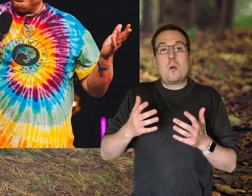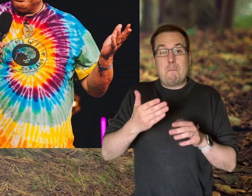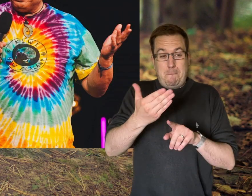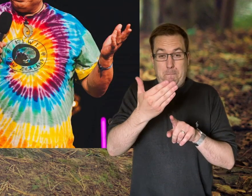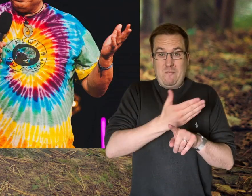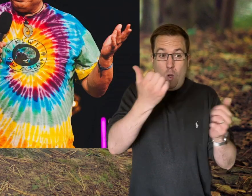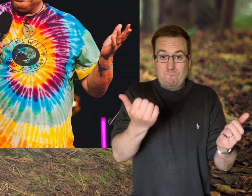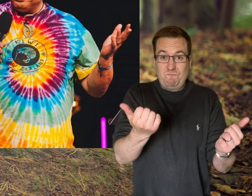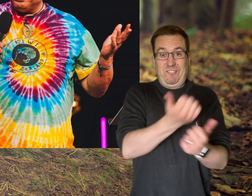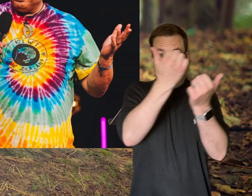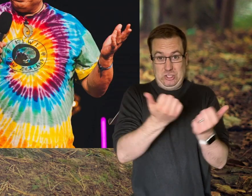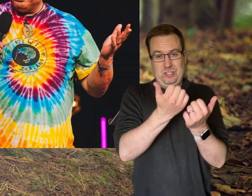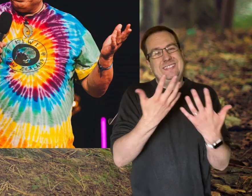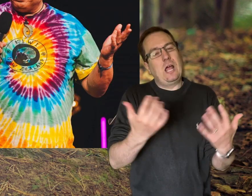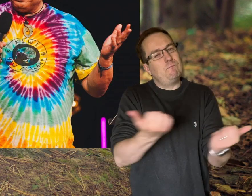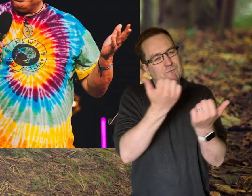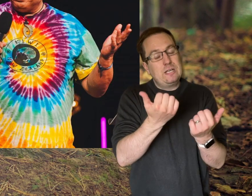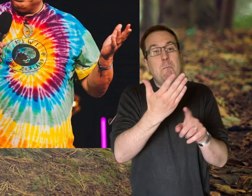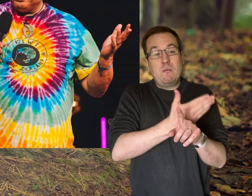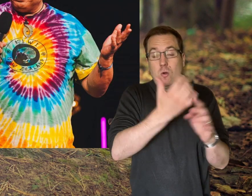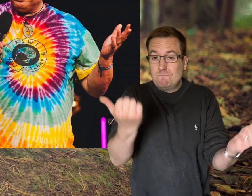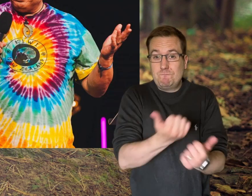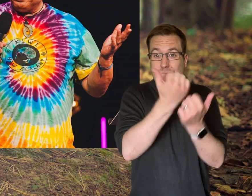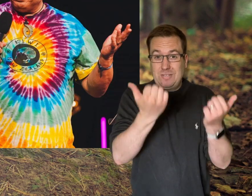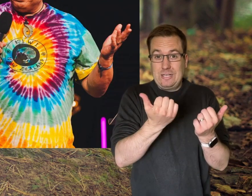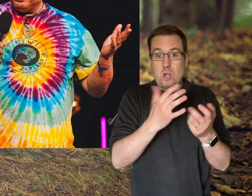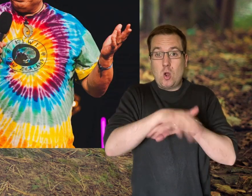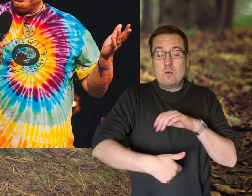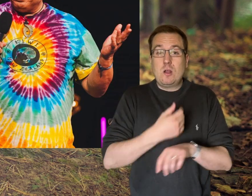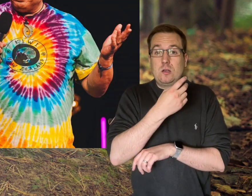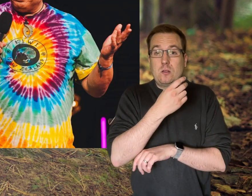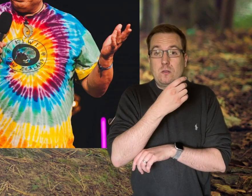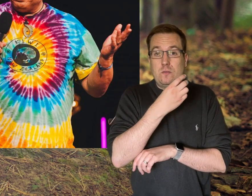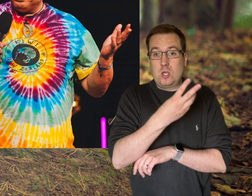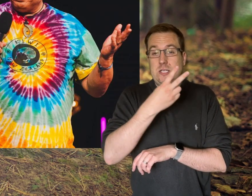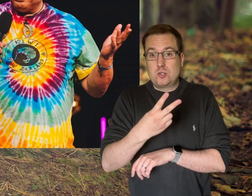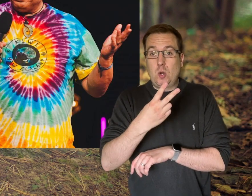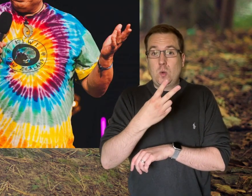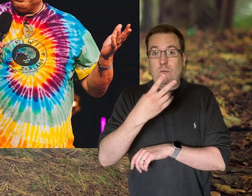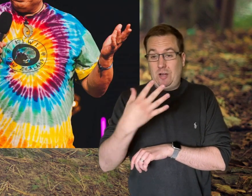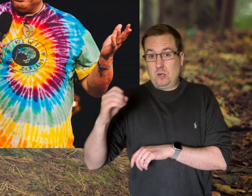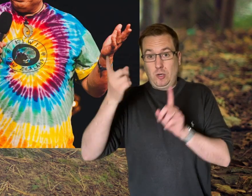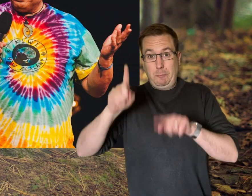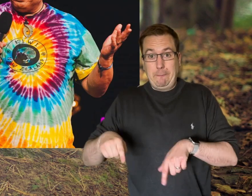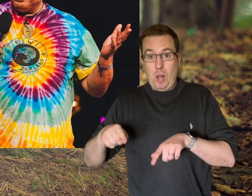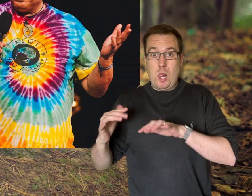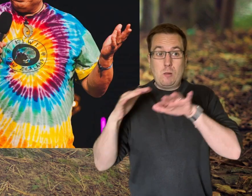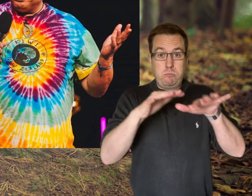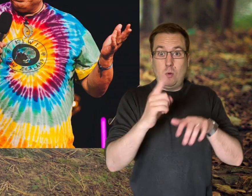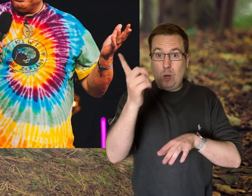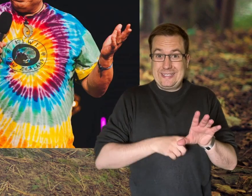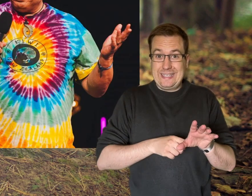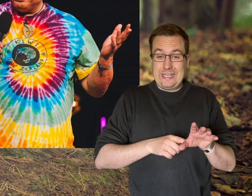32,500 people, and over 2,000 people made commitments to follow Jesus. The impact that Mike and the festivals have